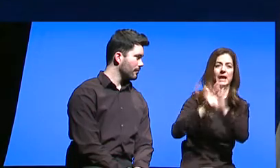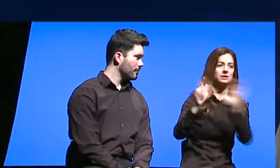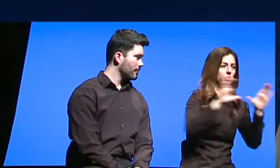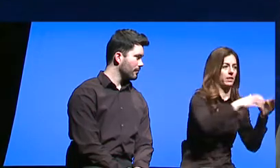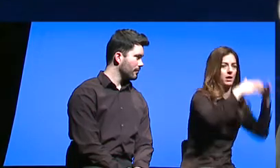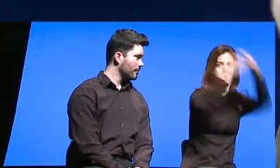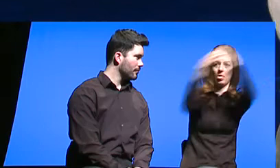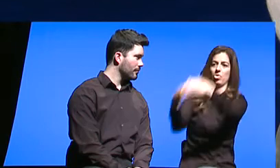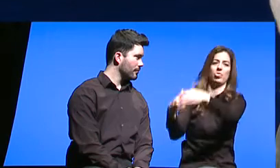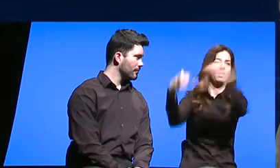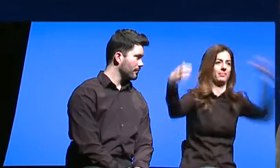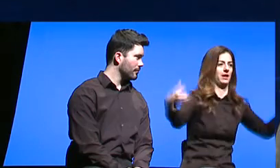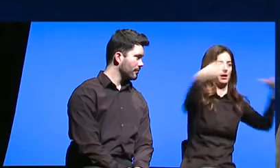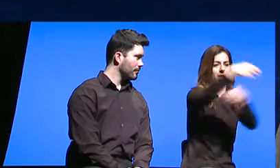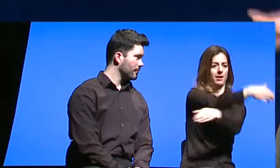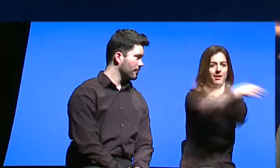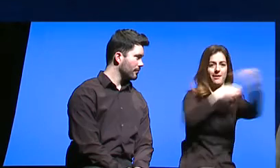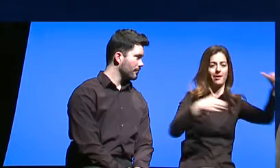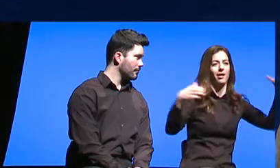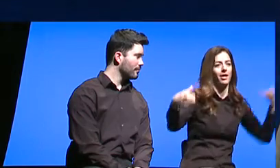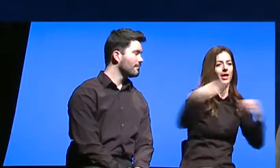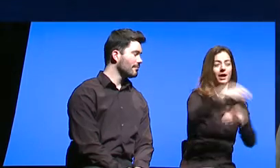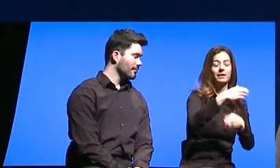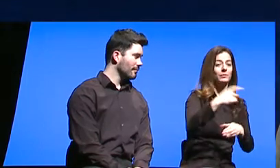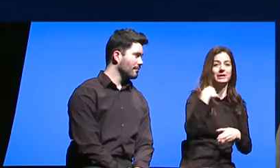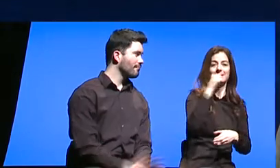like, I think to yeah.